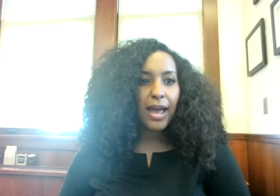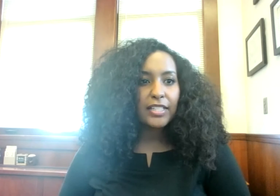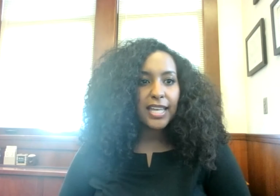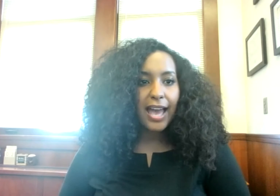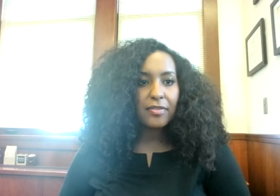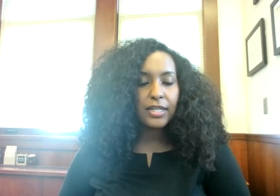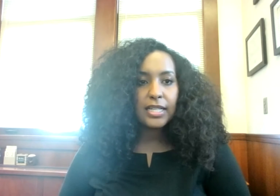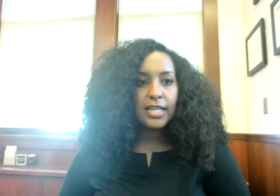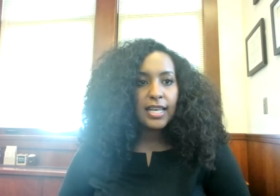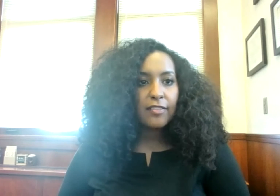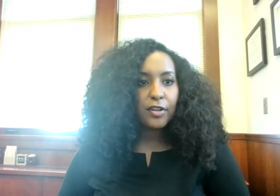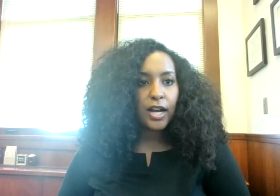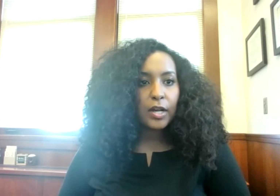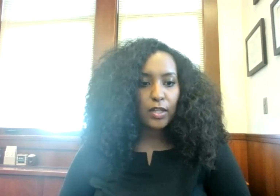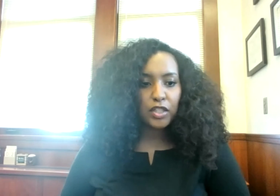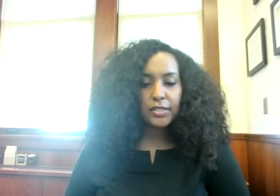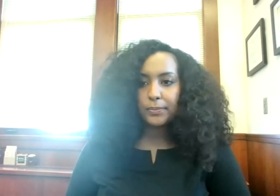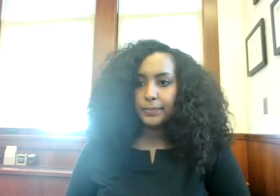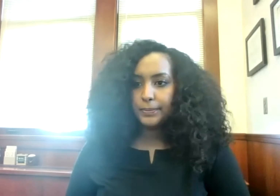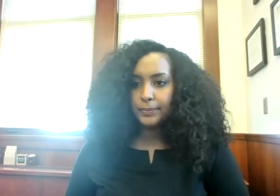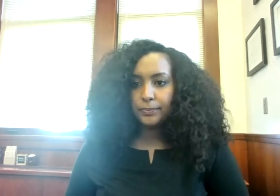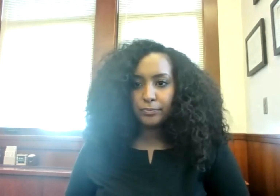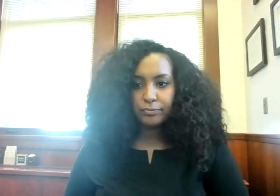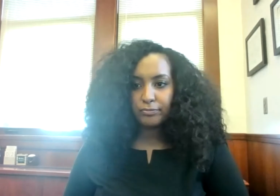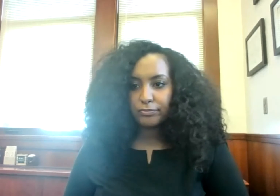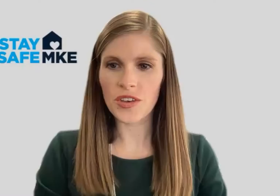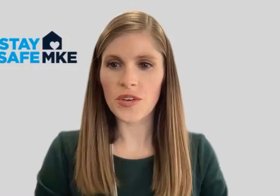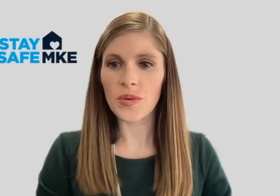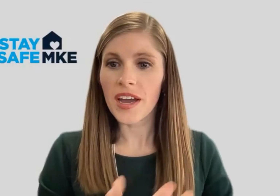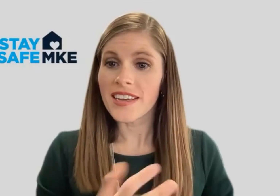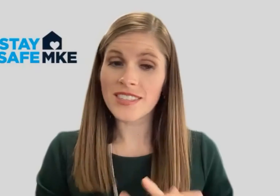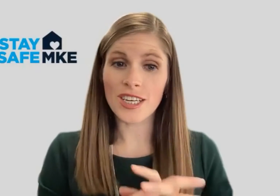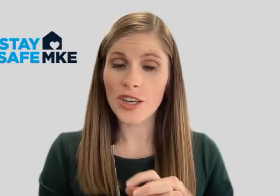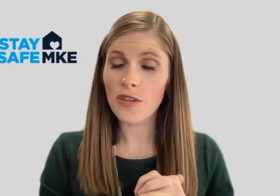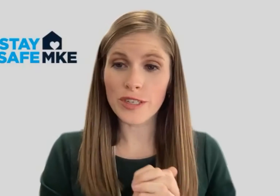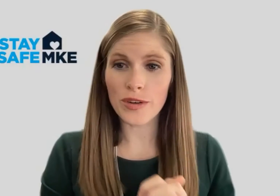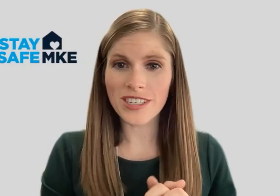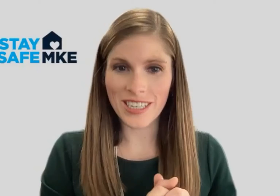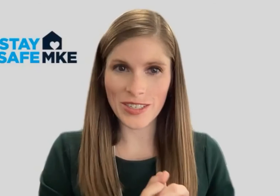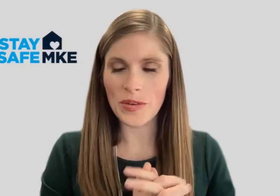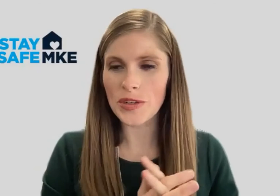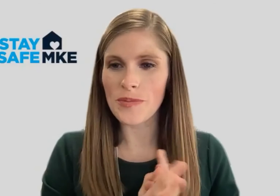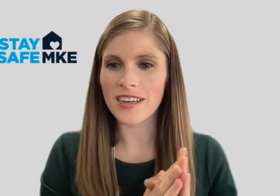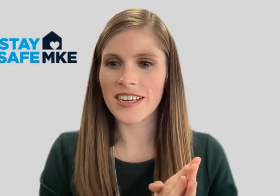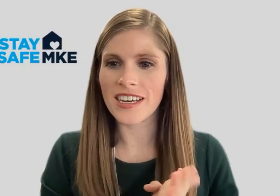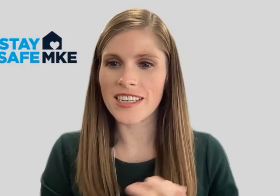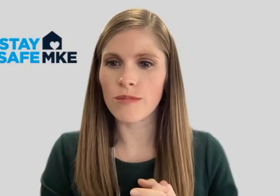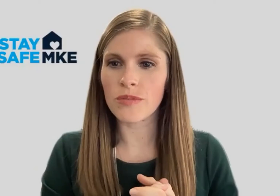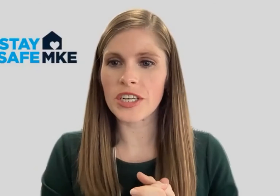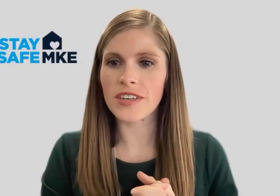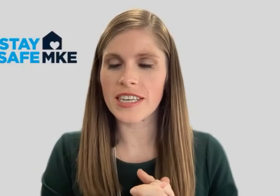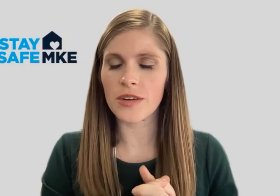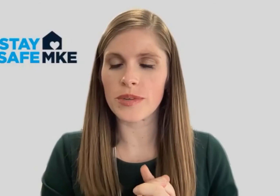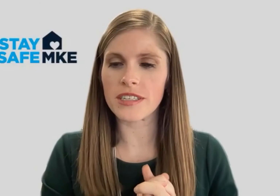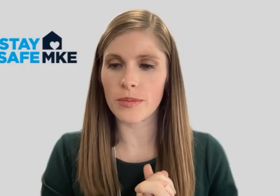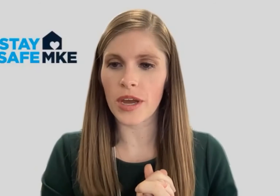hand that over back to Catherine for any questions. Thank you. Yes, actually, our first question is for you, Magda. It comes